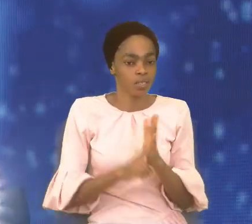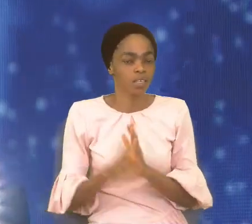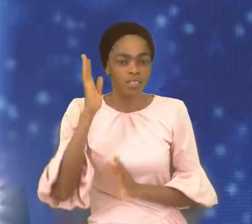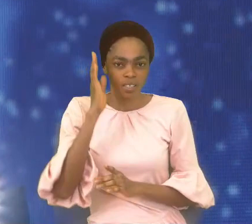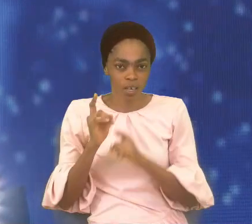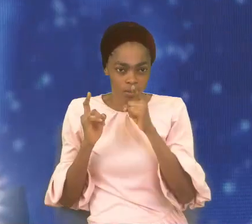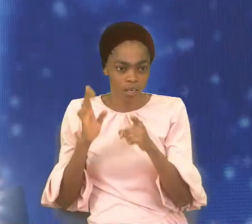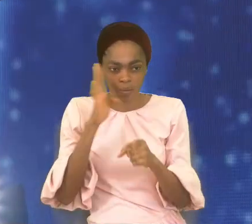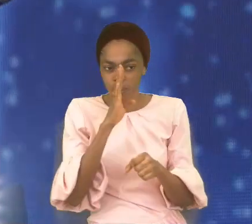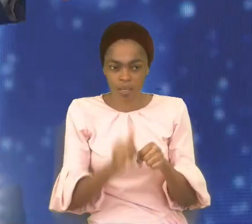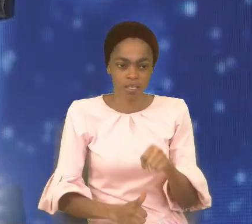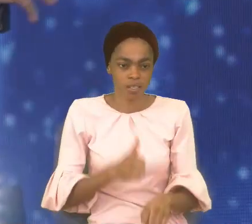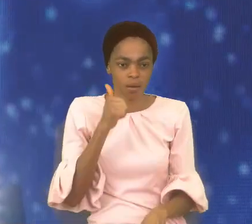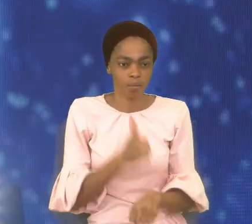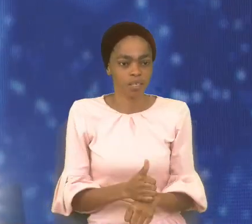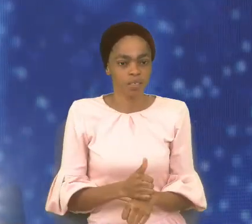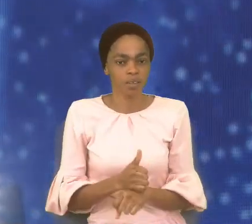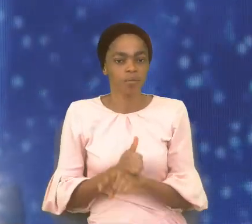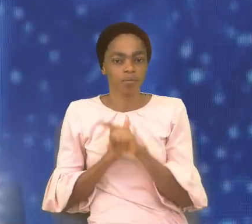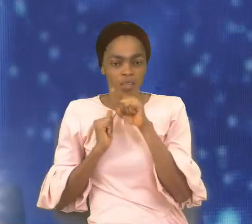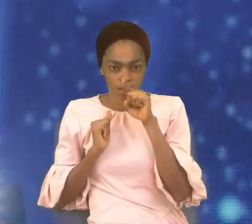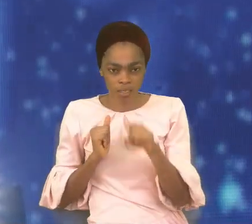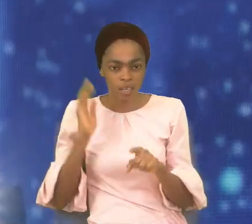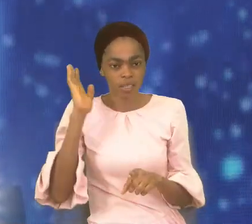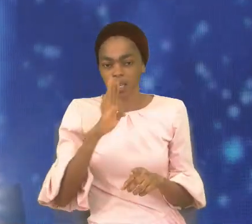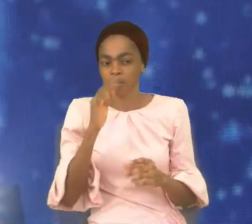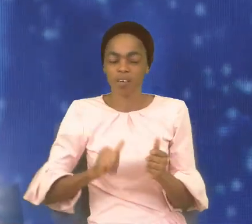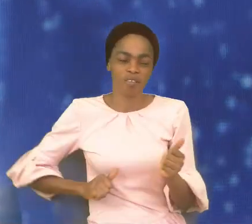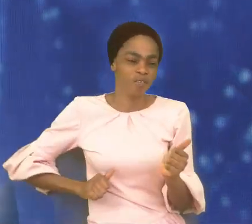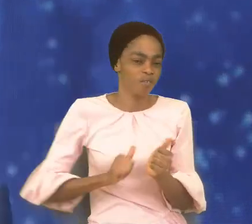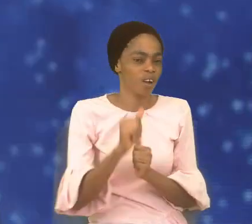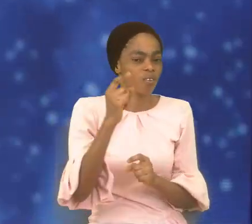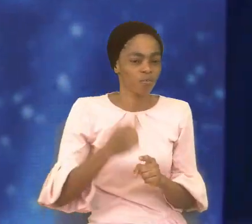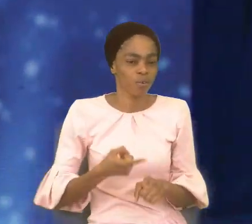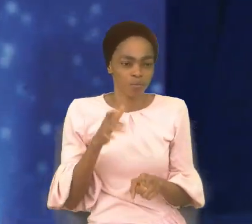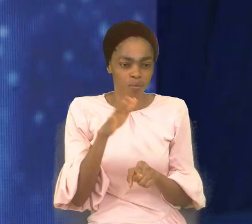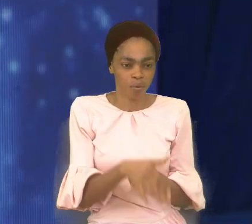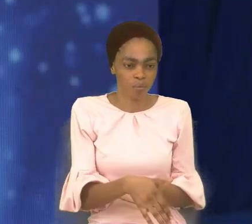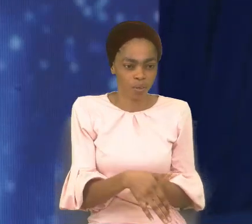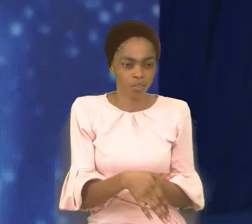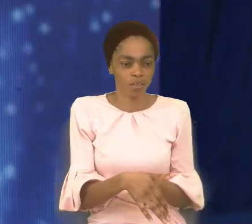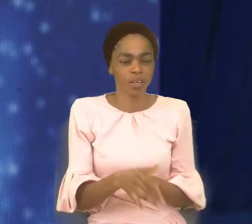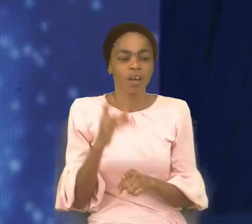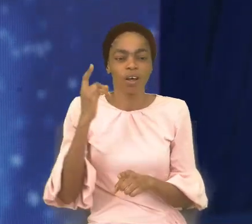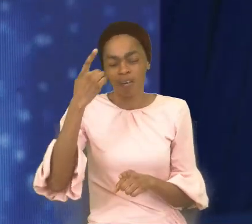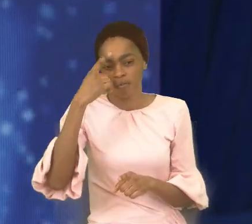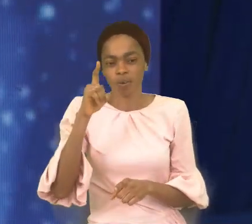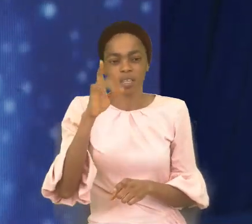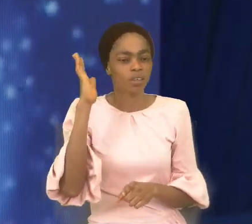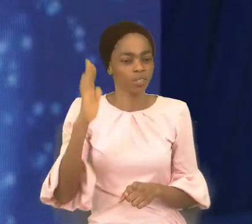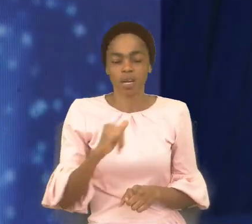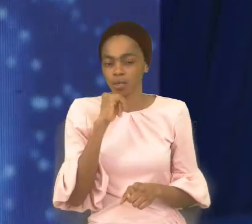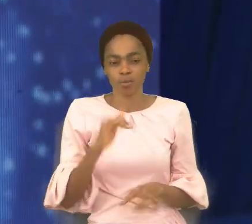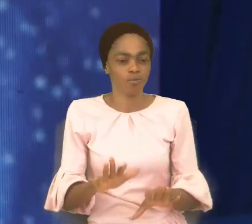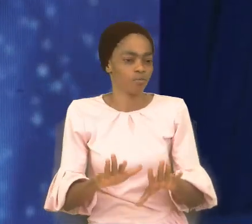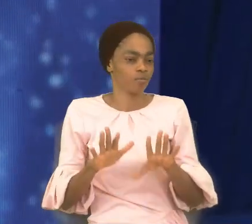from oppression, for thou shalt not fear, and from terror, for it shall